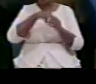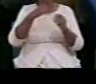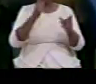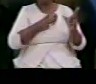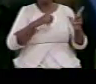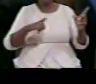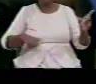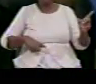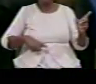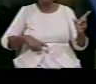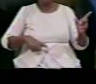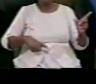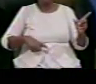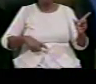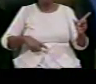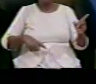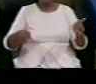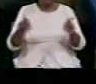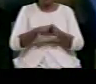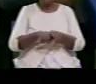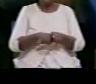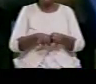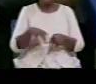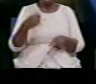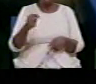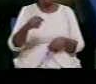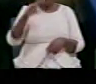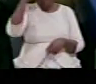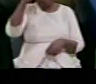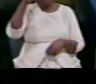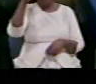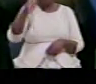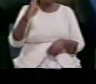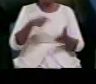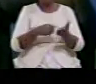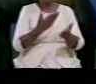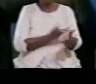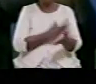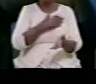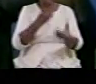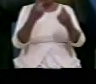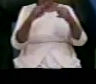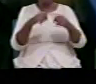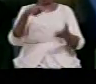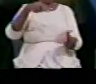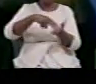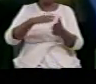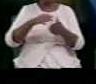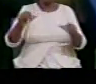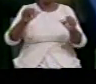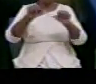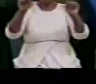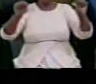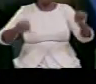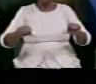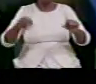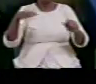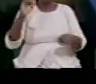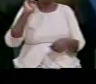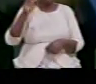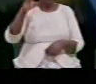as the man of God, who mount the pulpit, he will speak as never